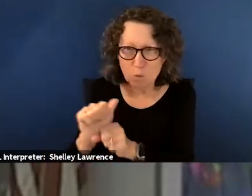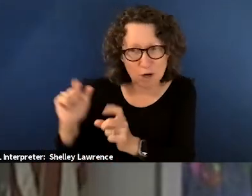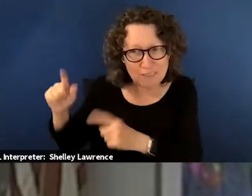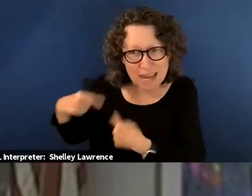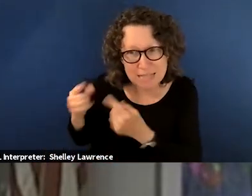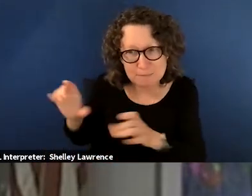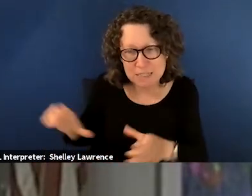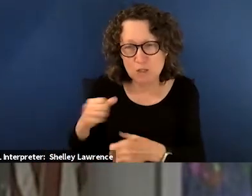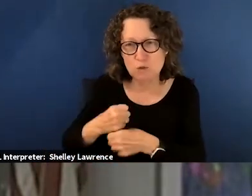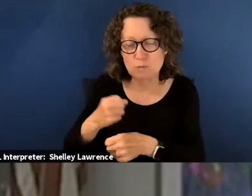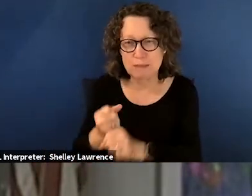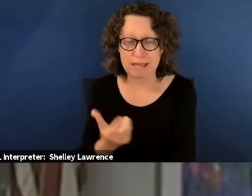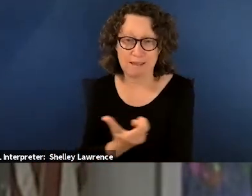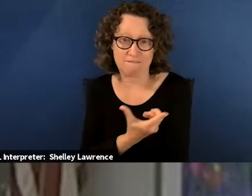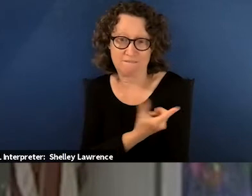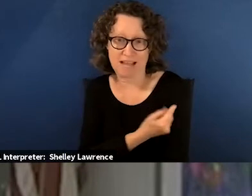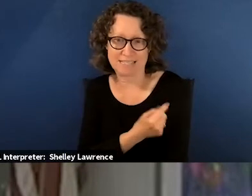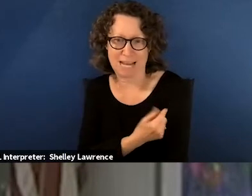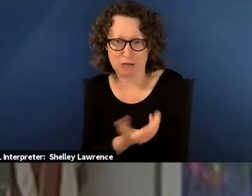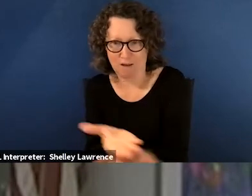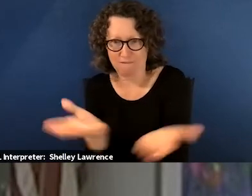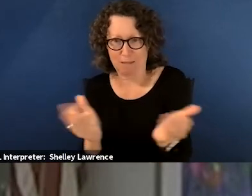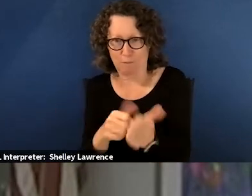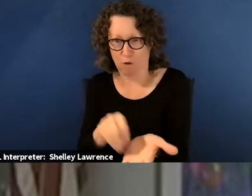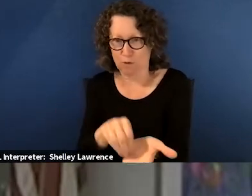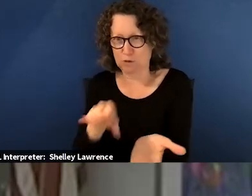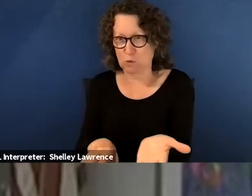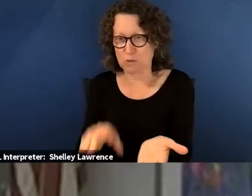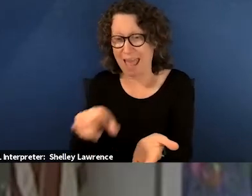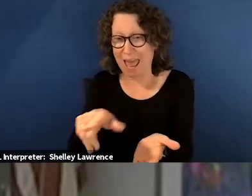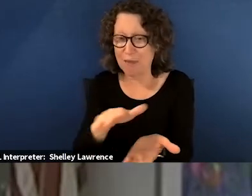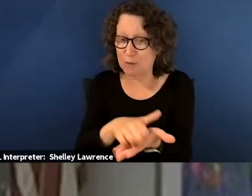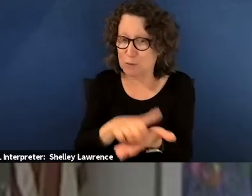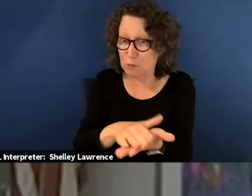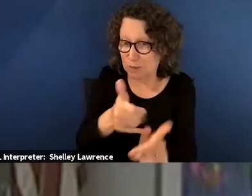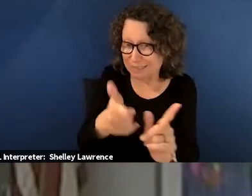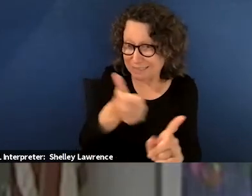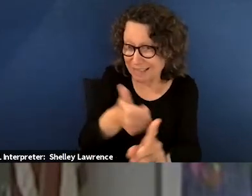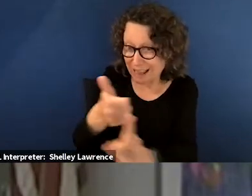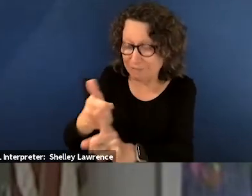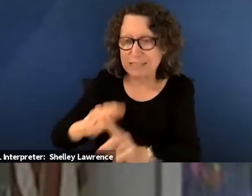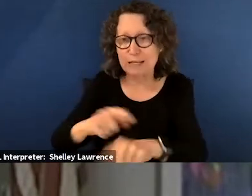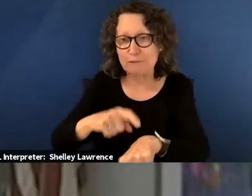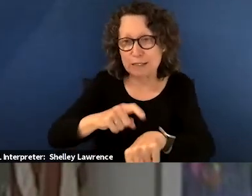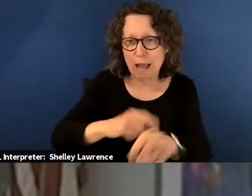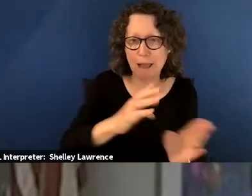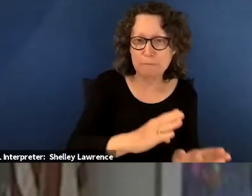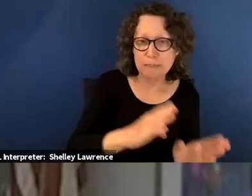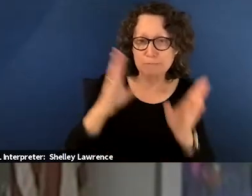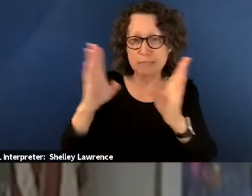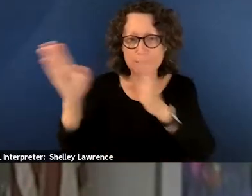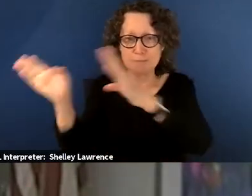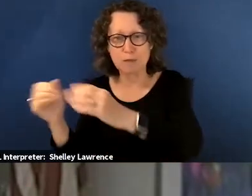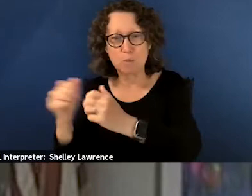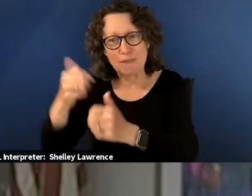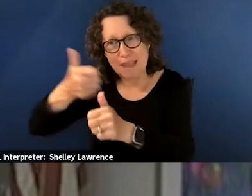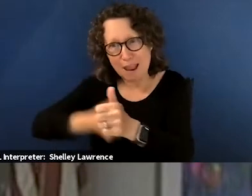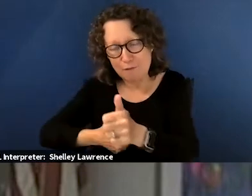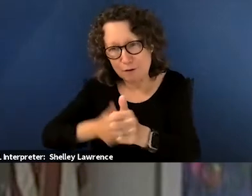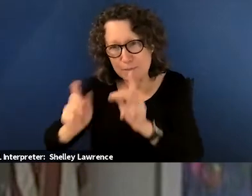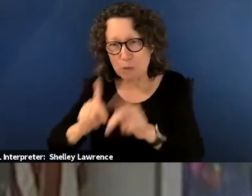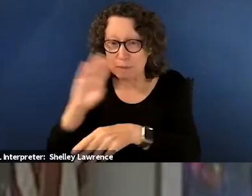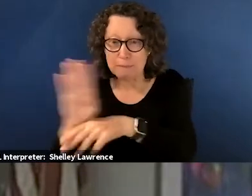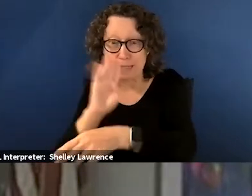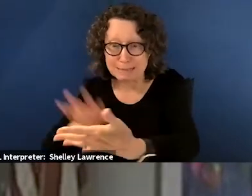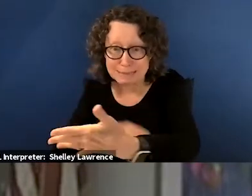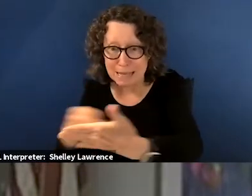to make vaccinations available to the students at the school sites at different hours of the day. You know, with everyone with busy